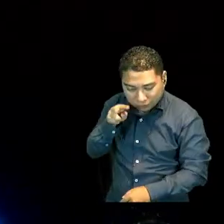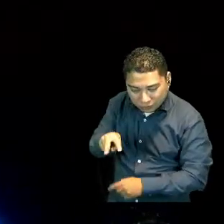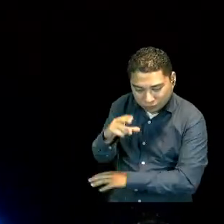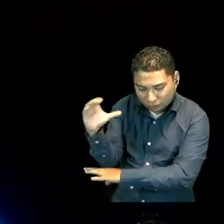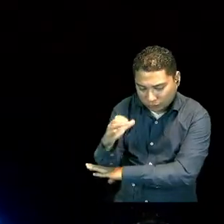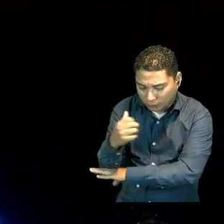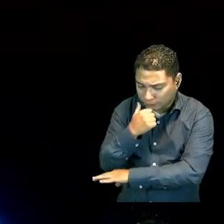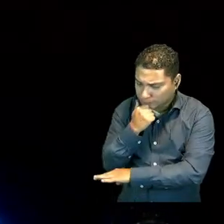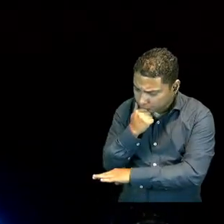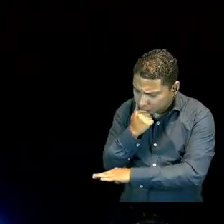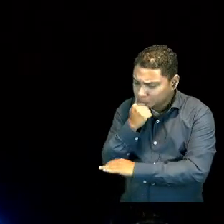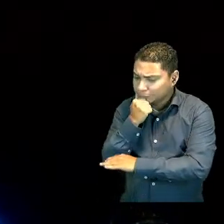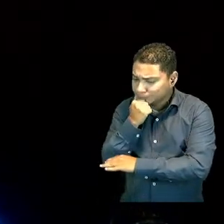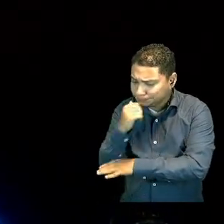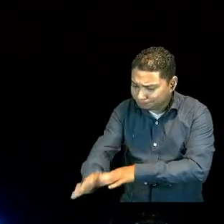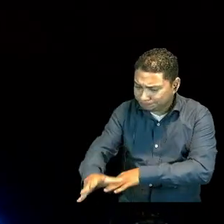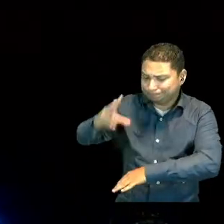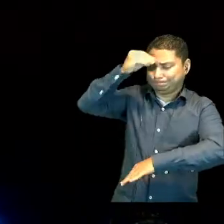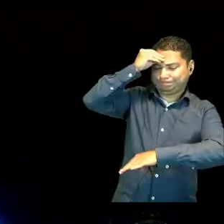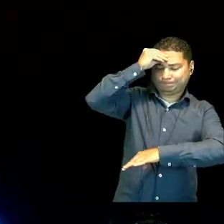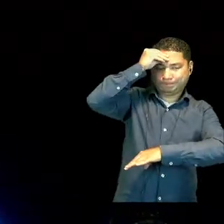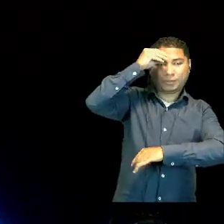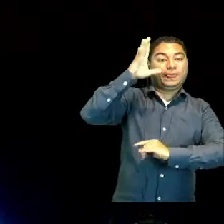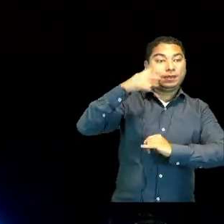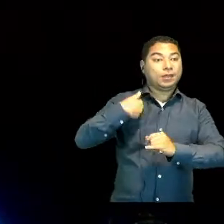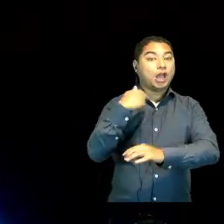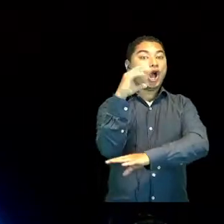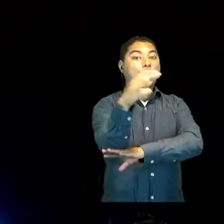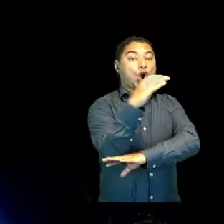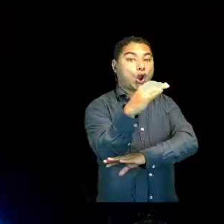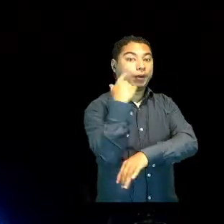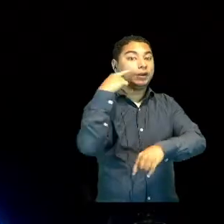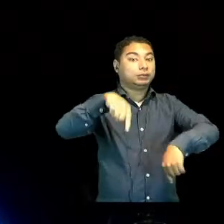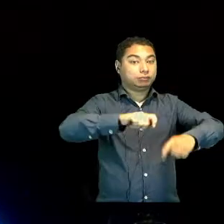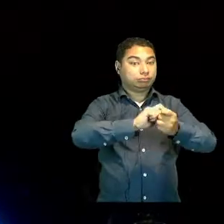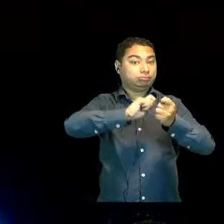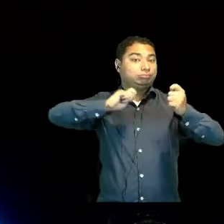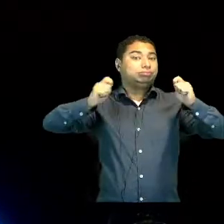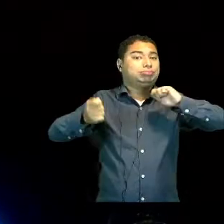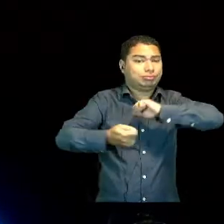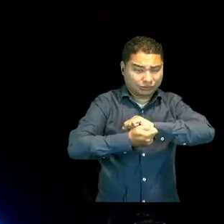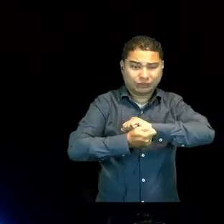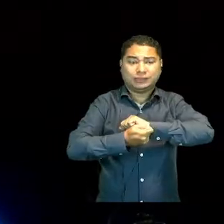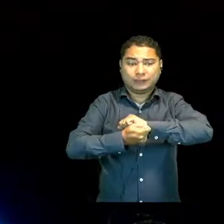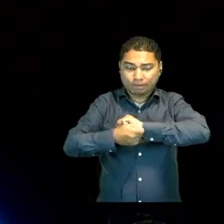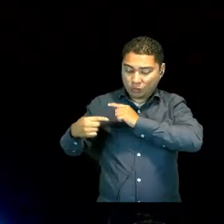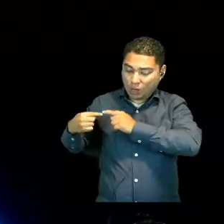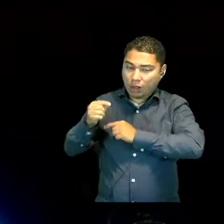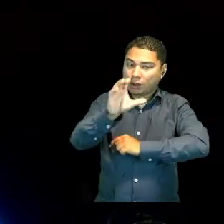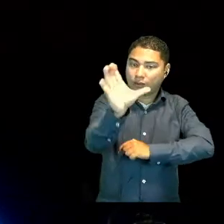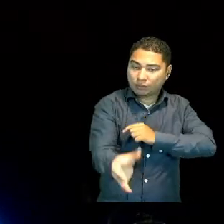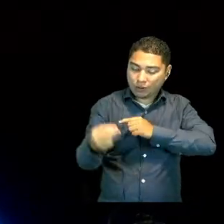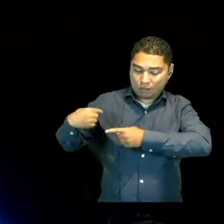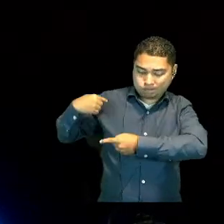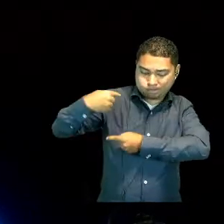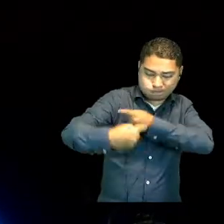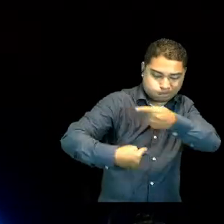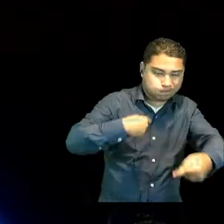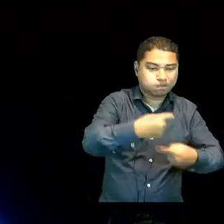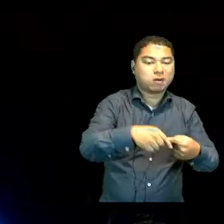Colombia is changing. Afro-Colombians are refusing to be silent targets of racism, just